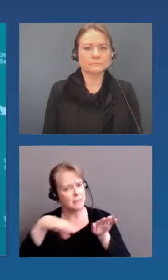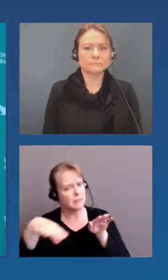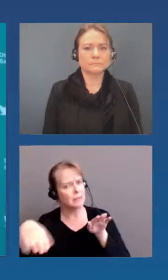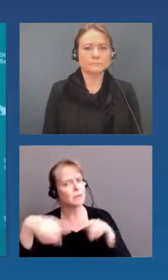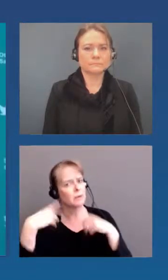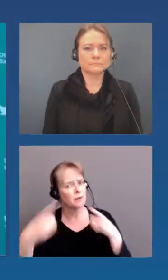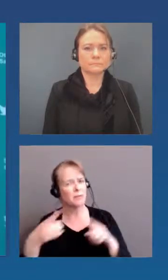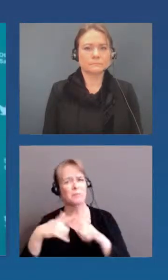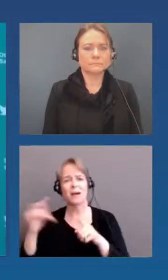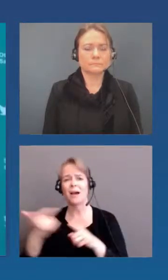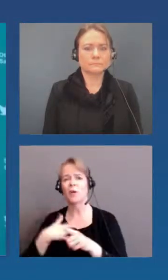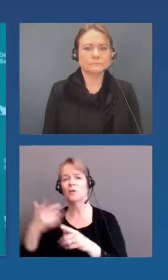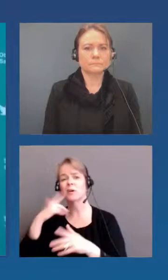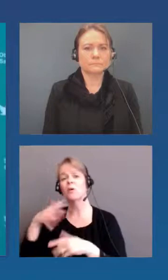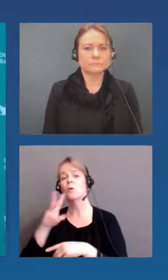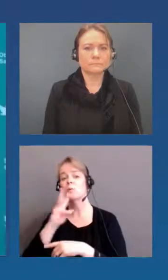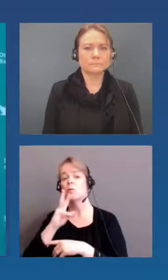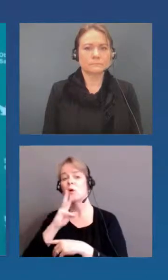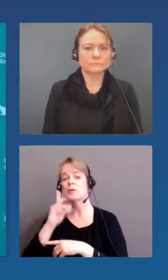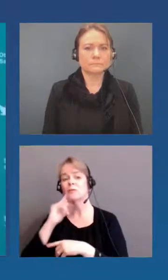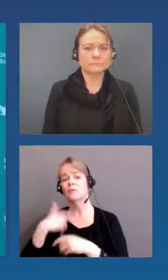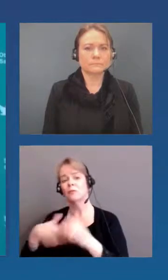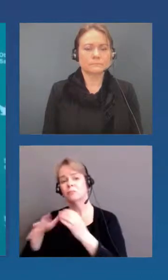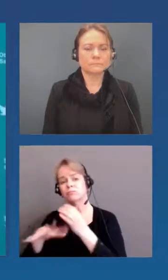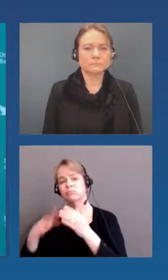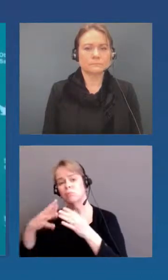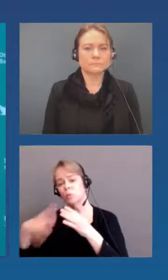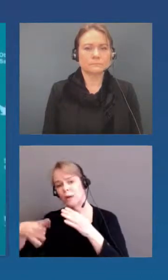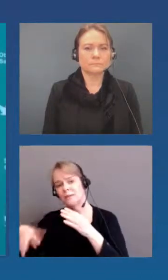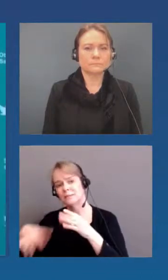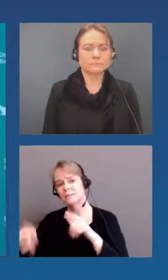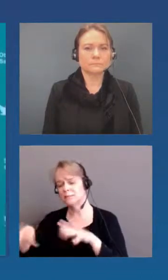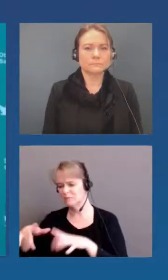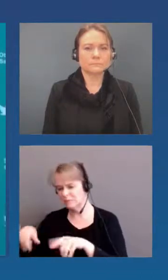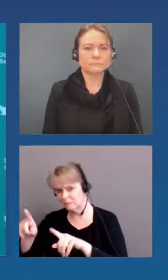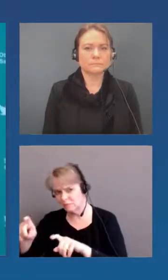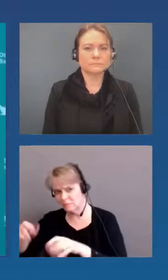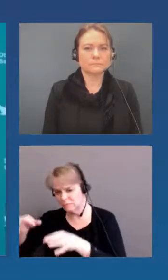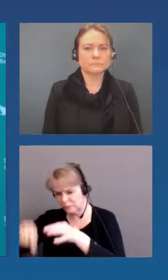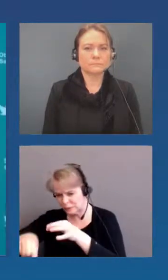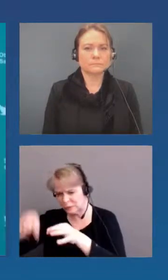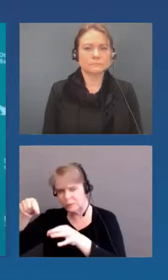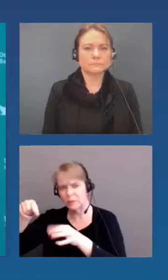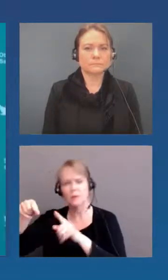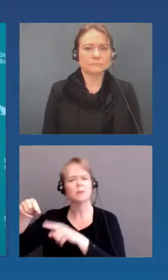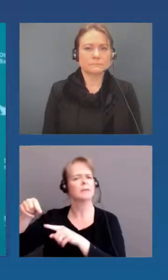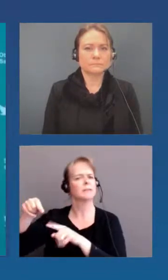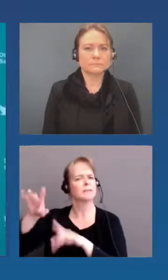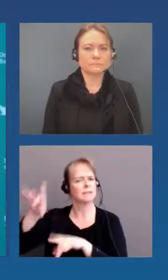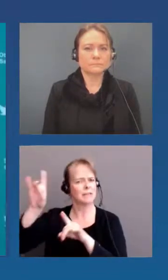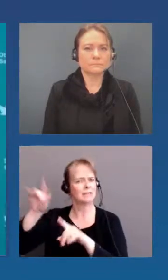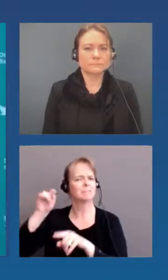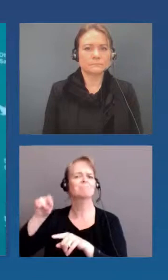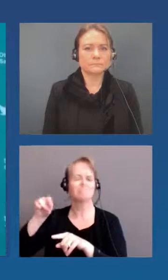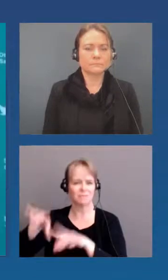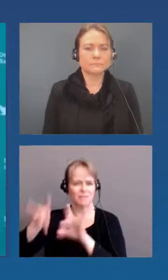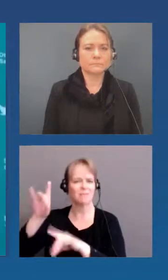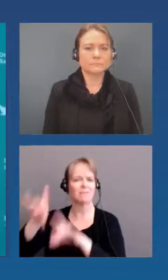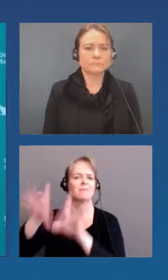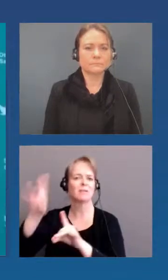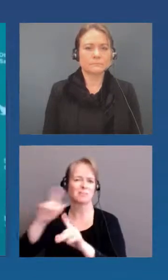wastewater. History's shown that whenever the wastewater indicators go up, the number of people who test positive follows